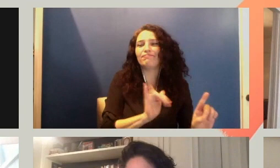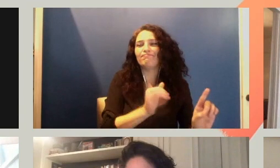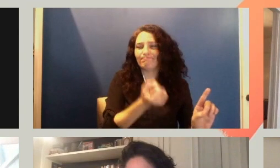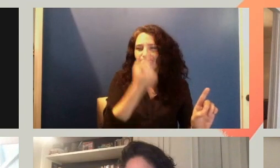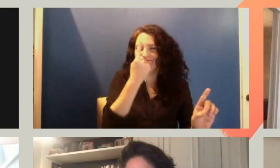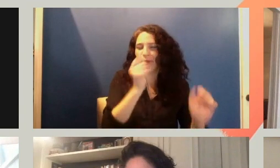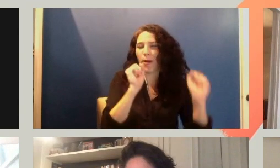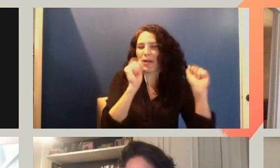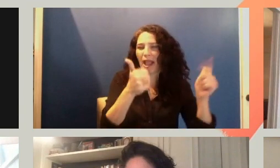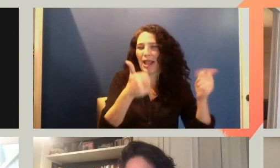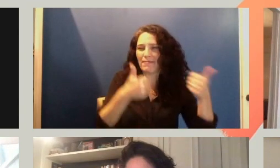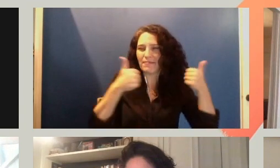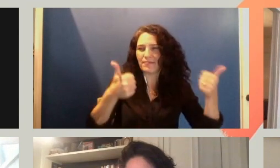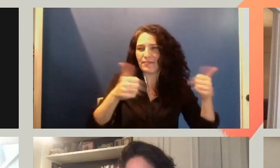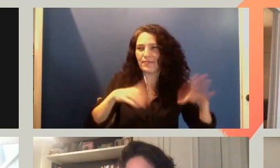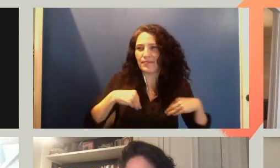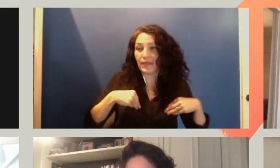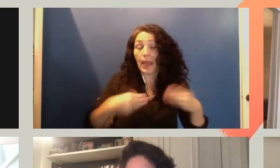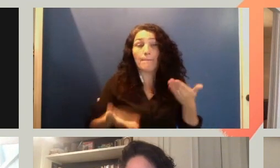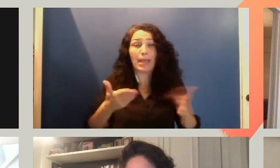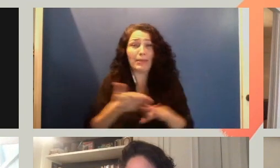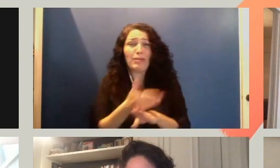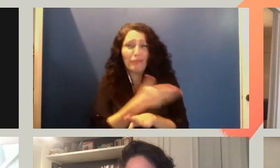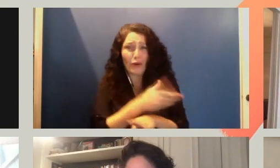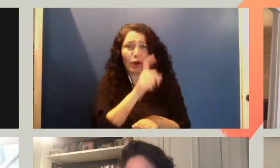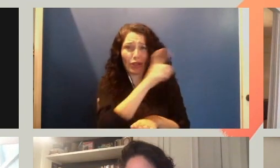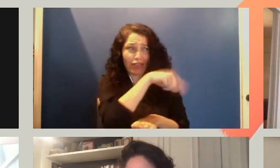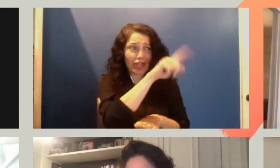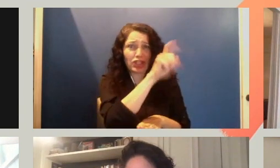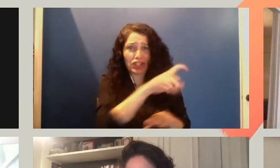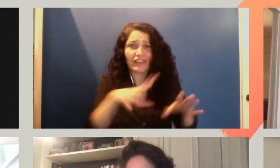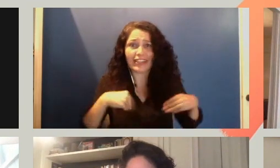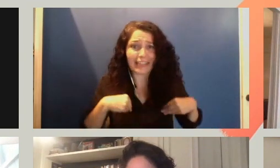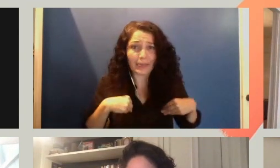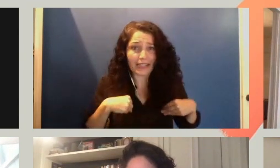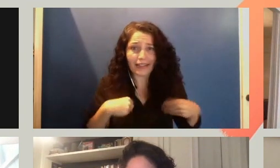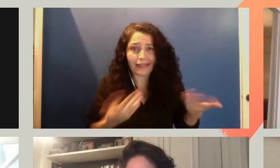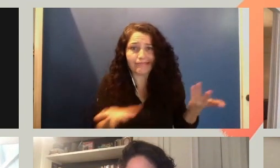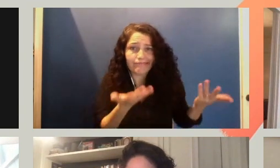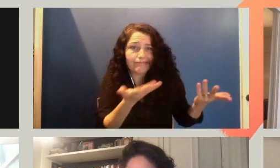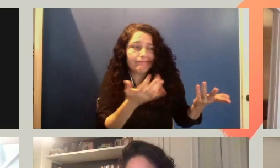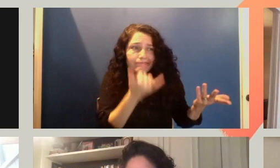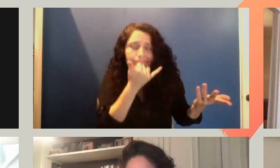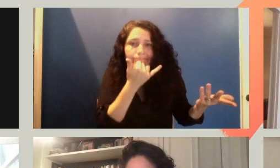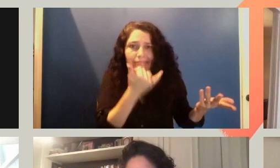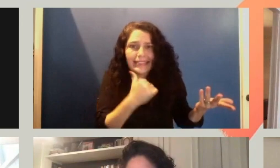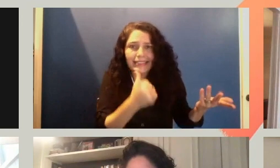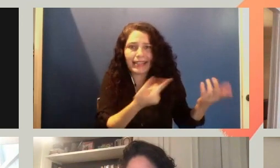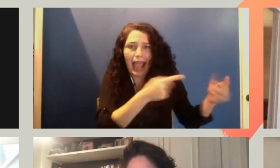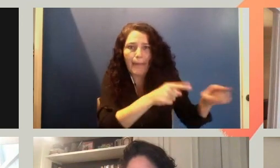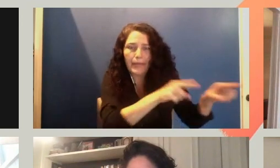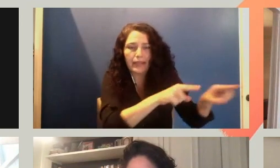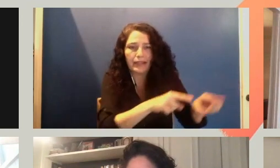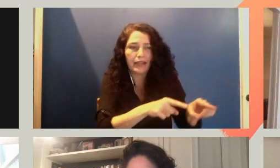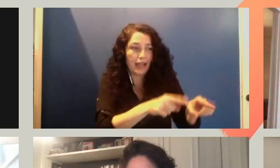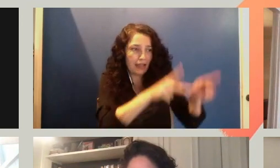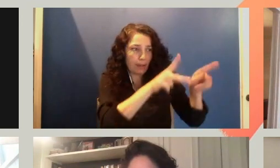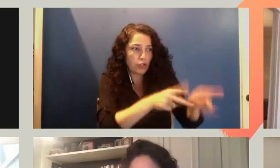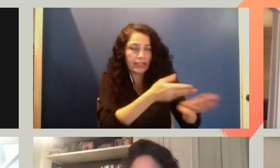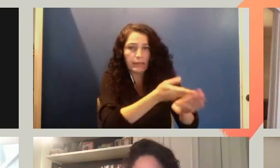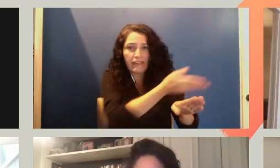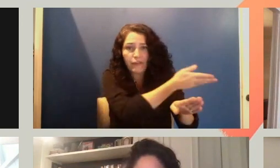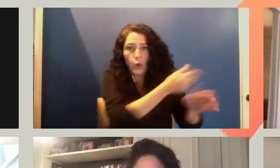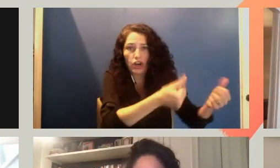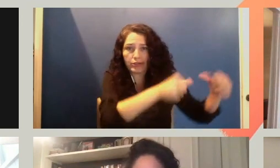it should have gone off before and it didn't. You know, maybe it's the same person who turned down this idea